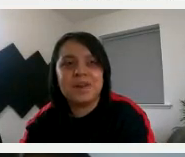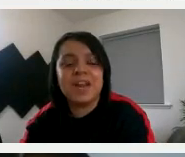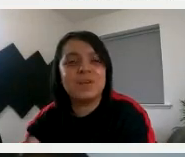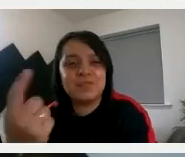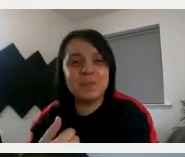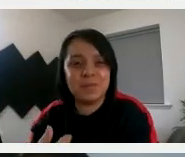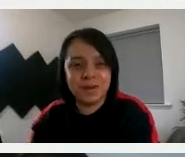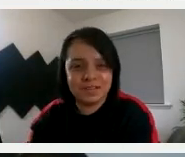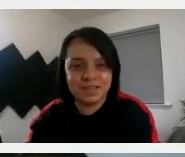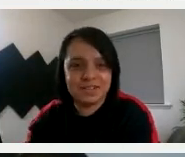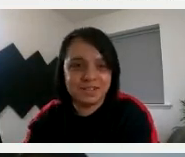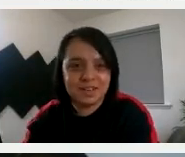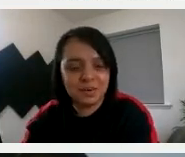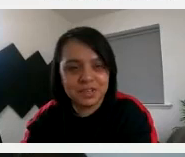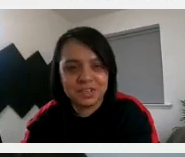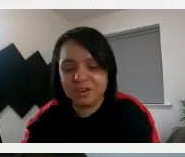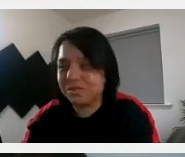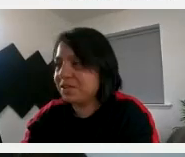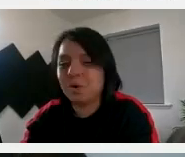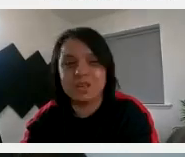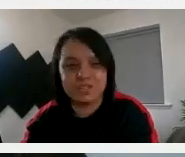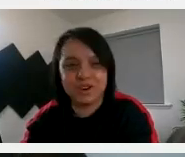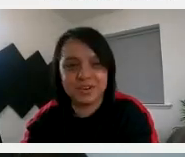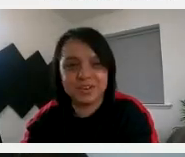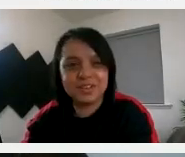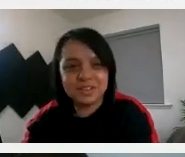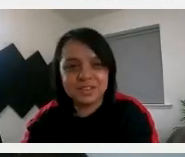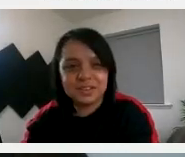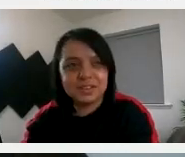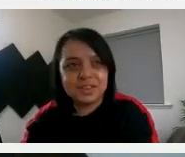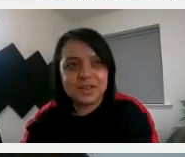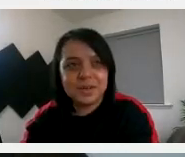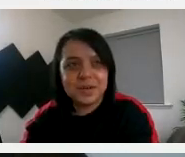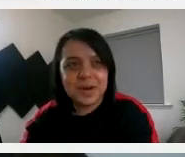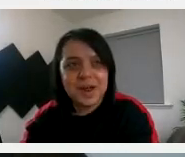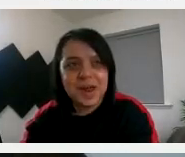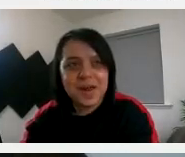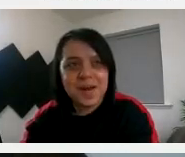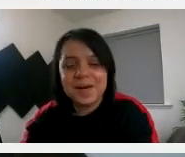Can anybody remember my accent, or is it it's quite strong?